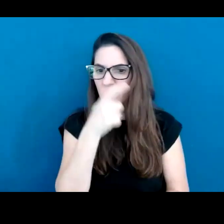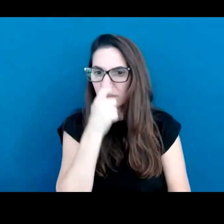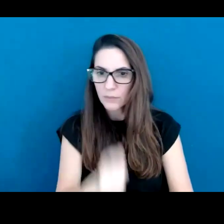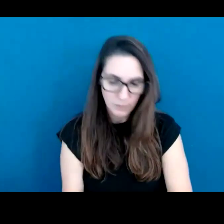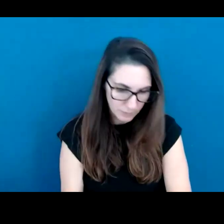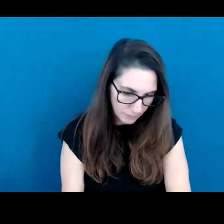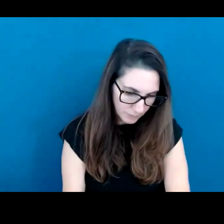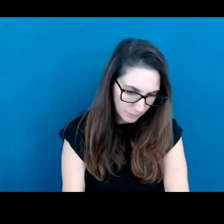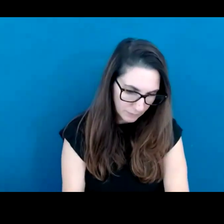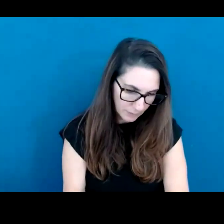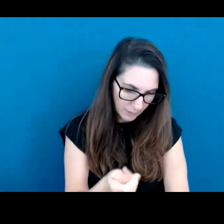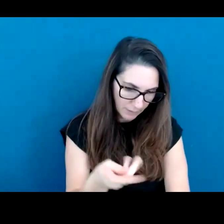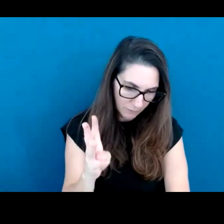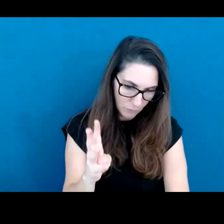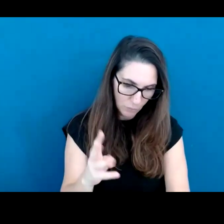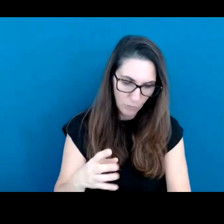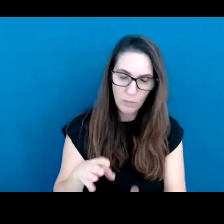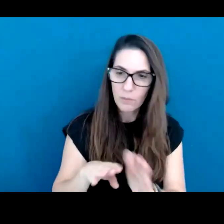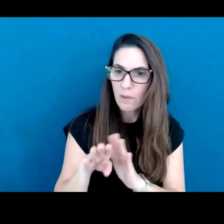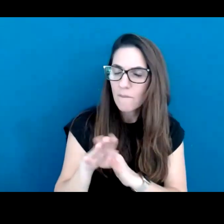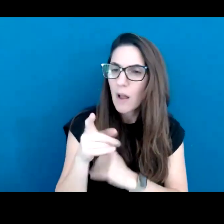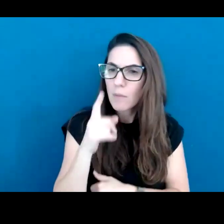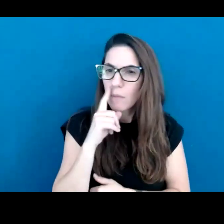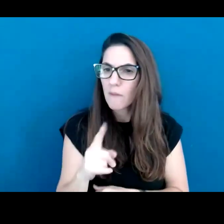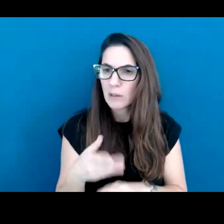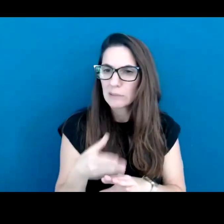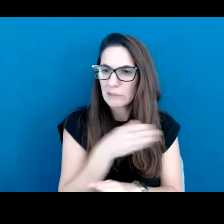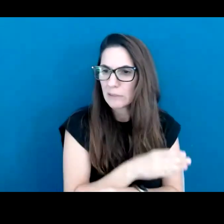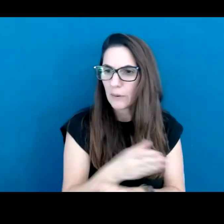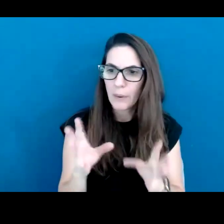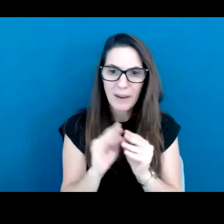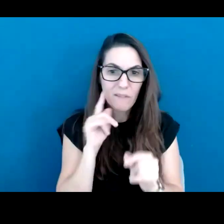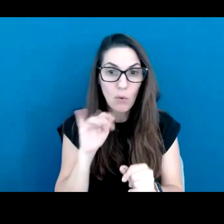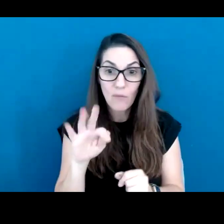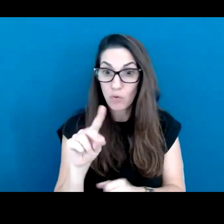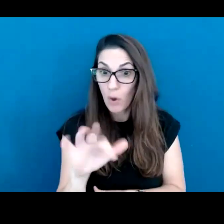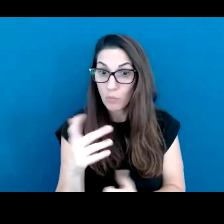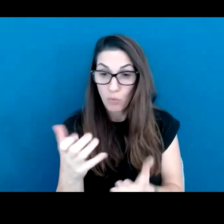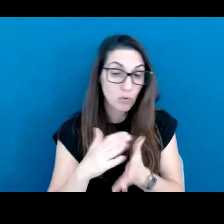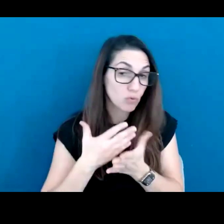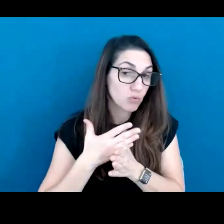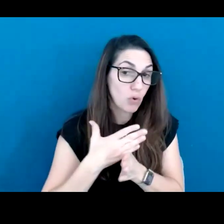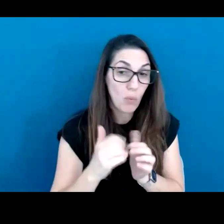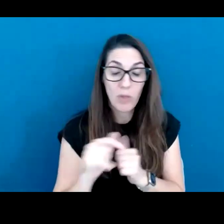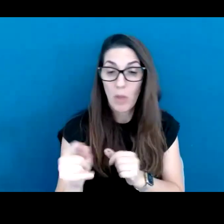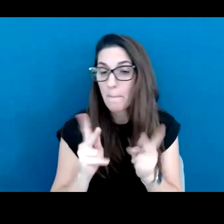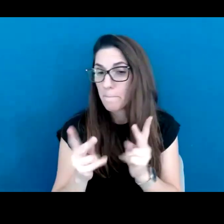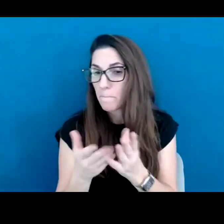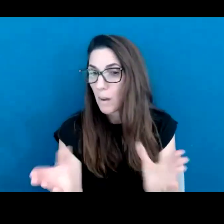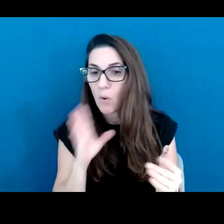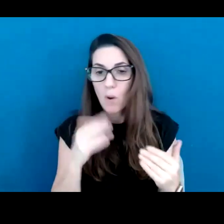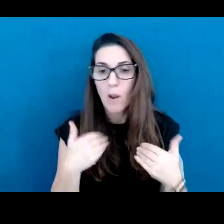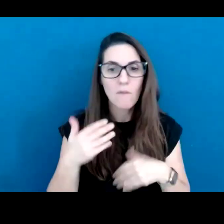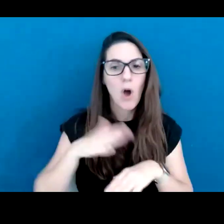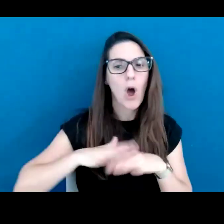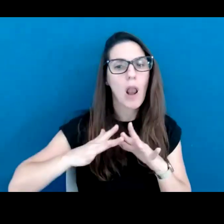A couple developments from the last meeting. There is now a place where if there are documents that we want to share with the public, there's now an online